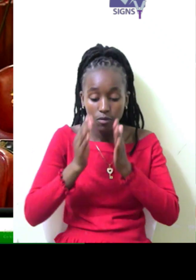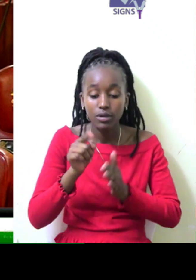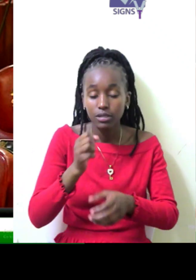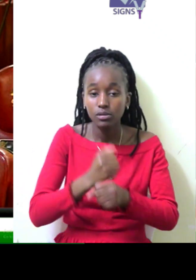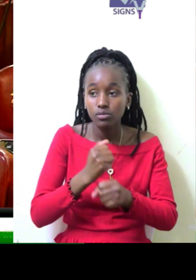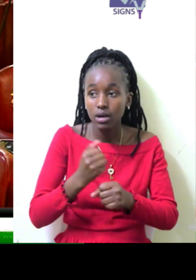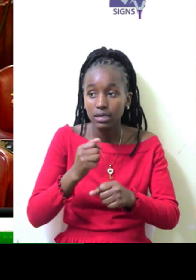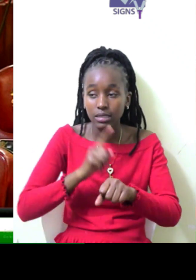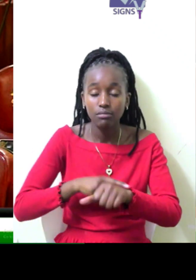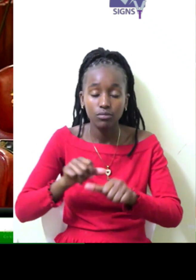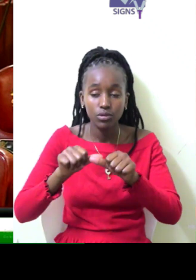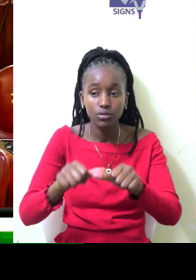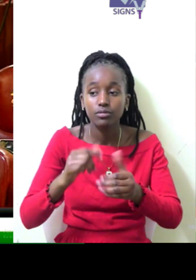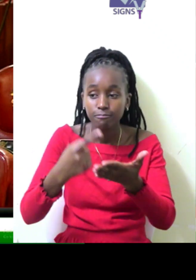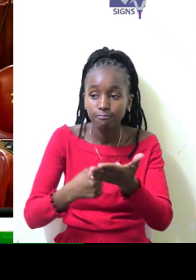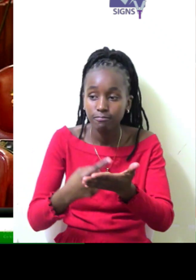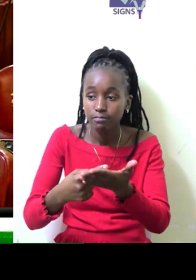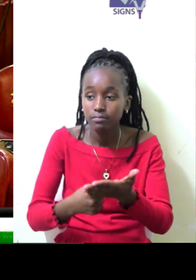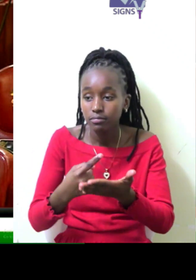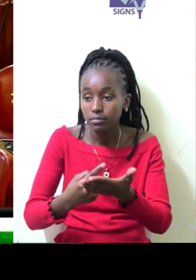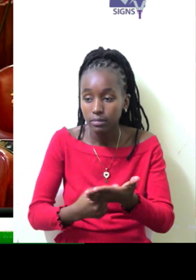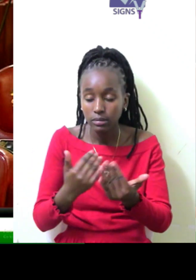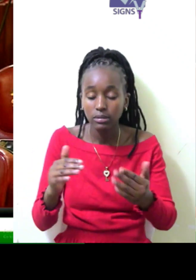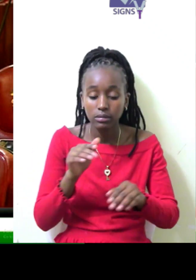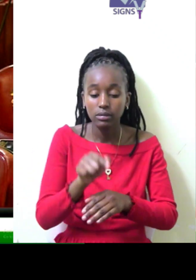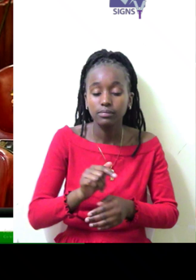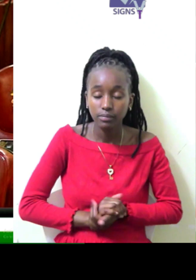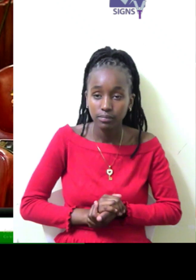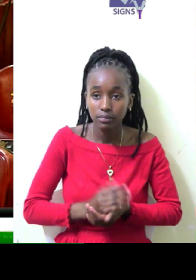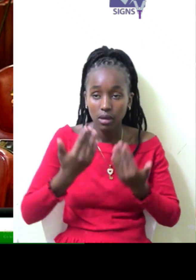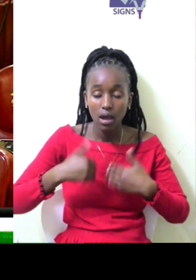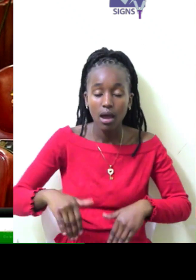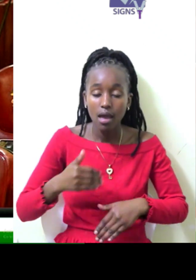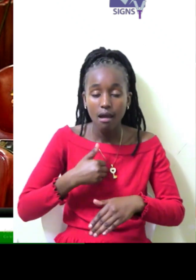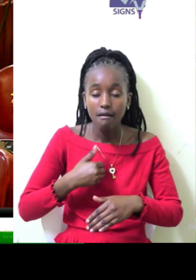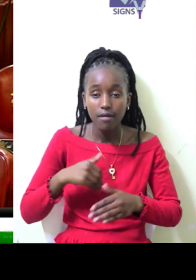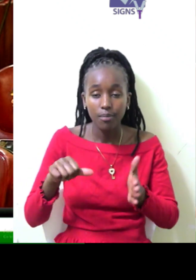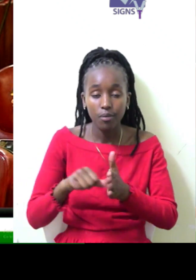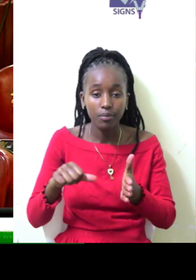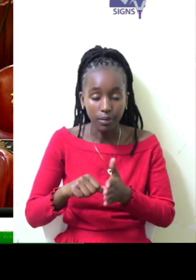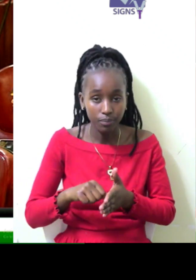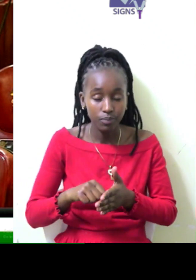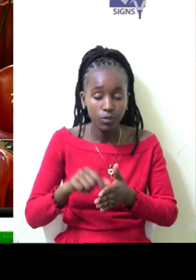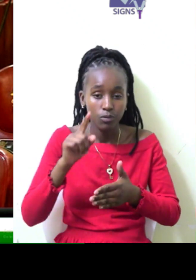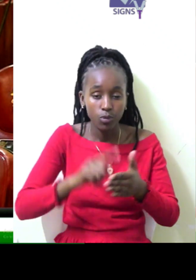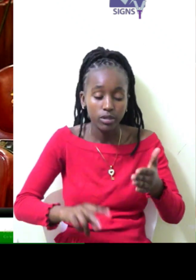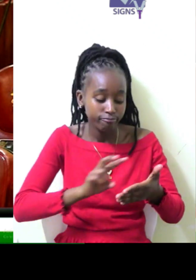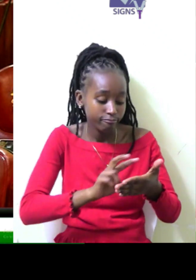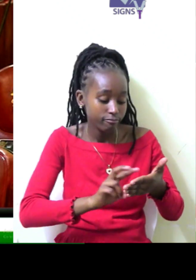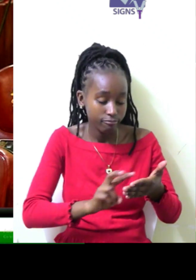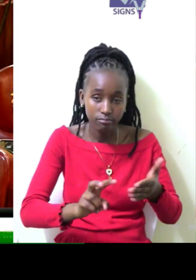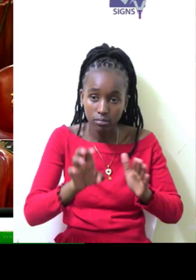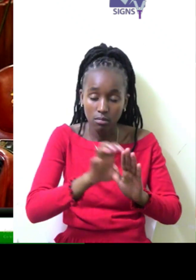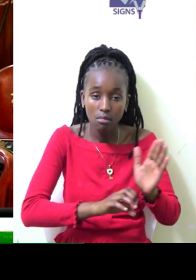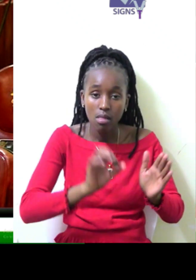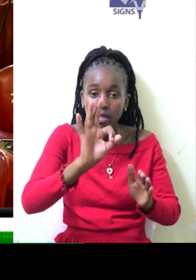House. Honorable Speaker, I have an issue with what is at clause 36. And my